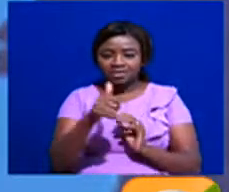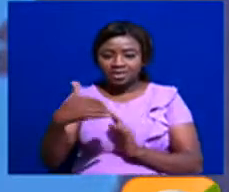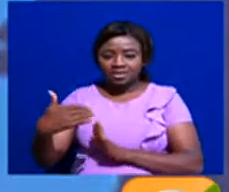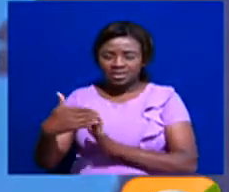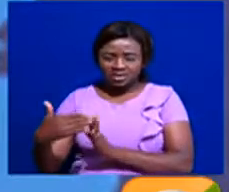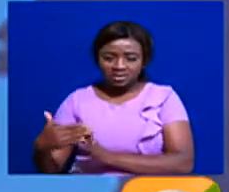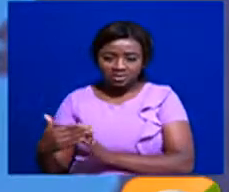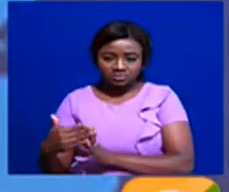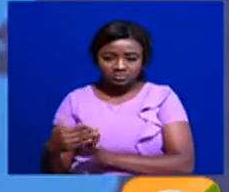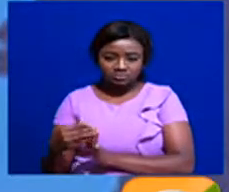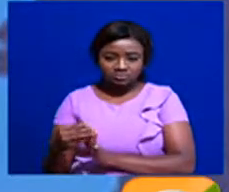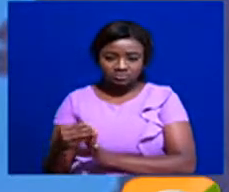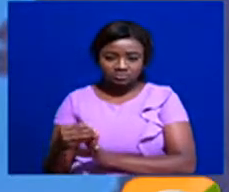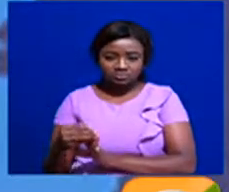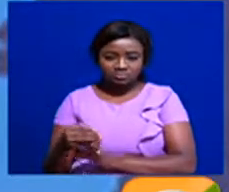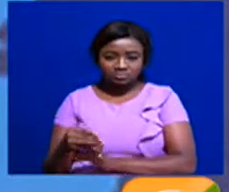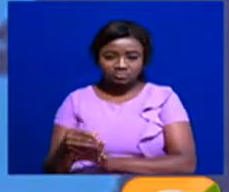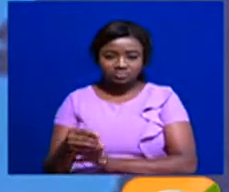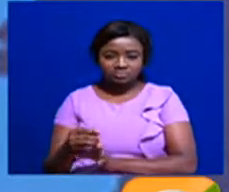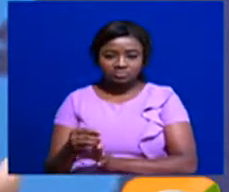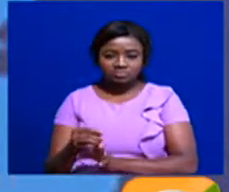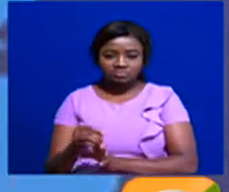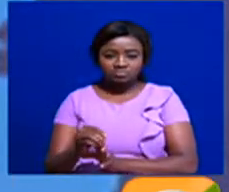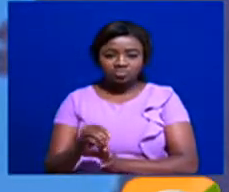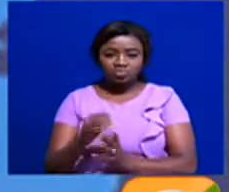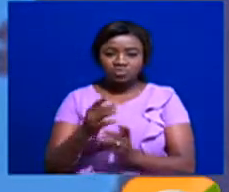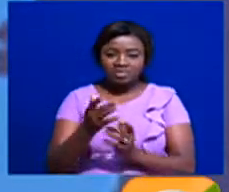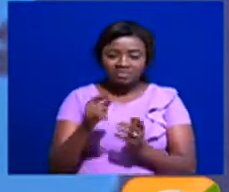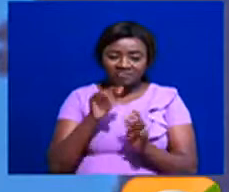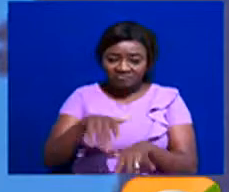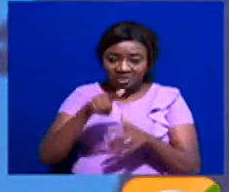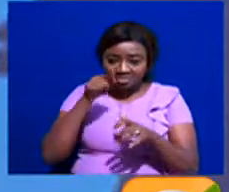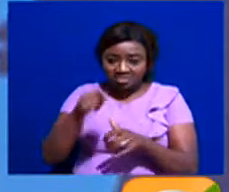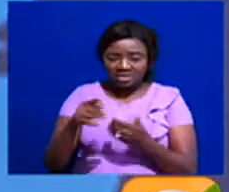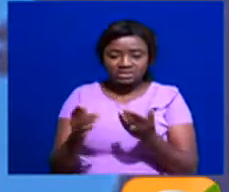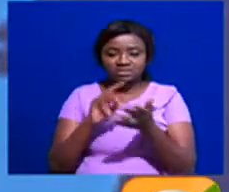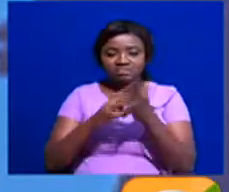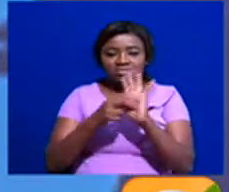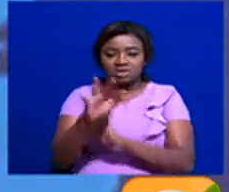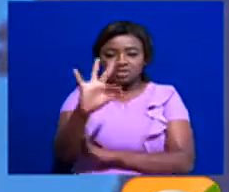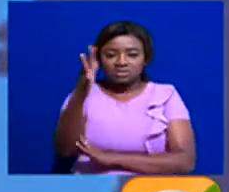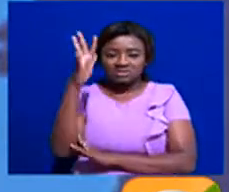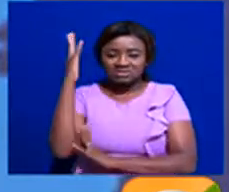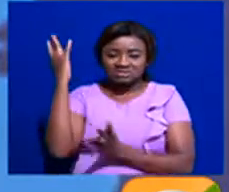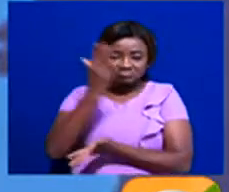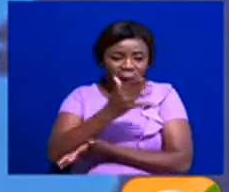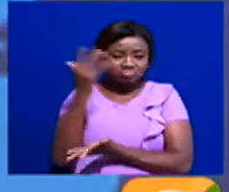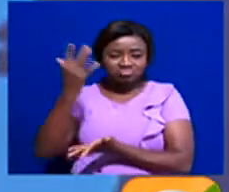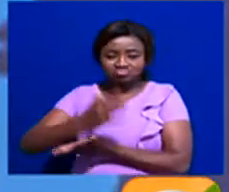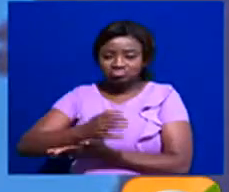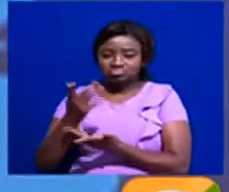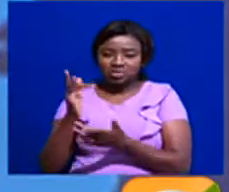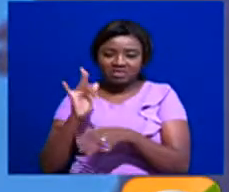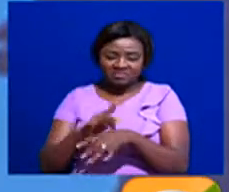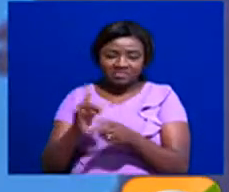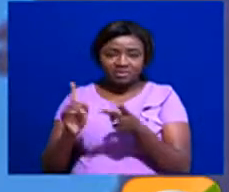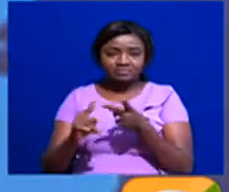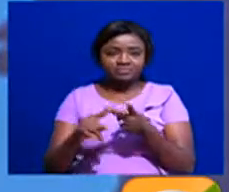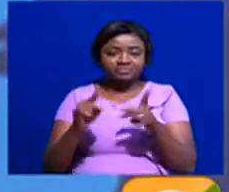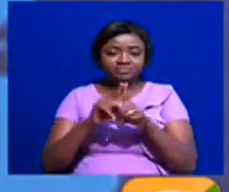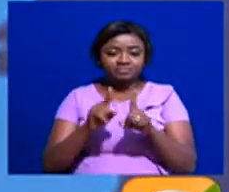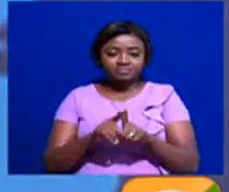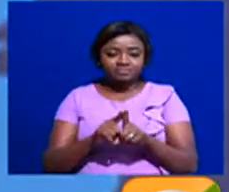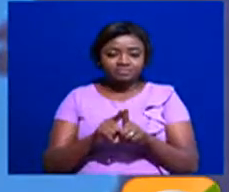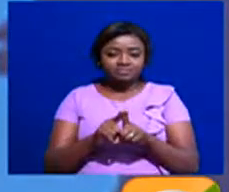of deforestation and climate change and stuff like that. There are also the other effects of the